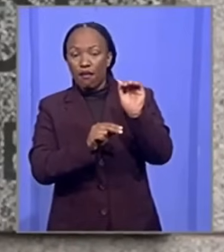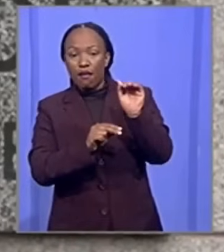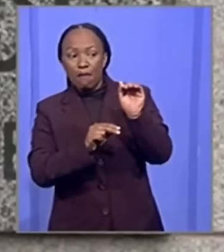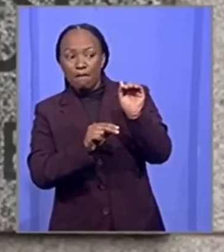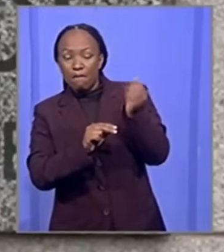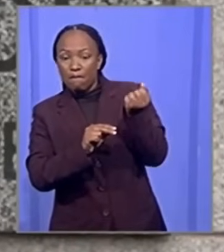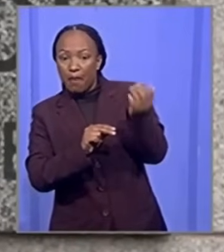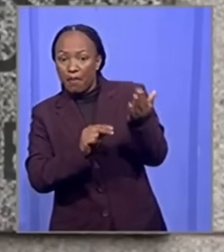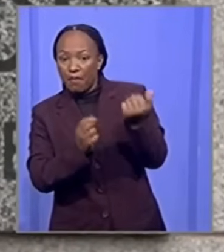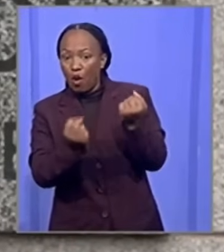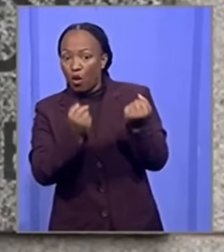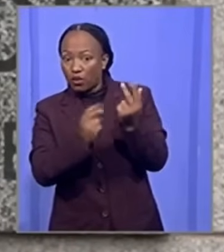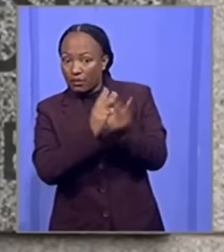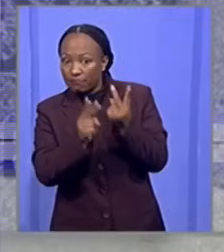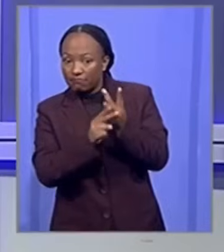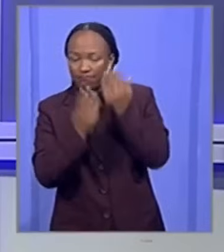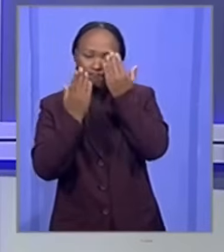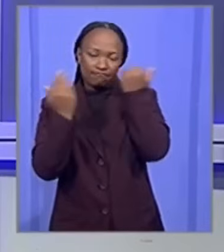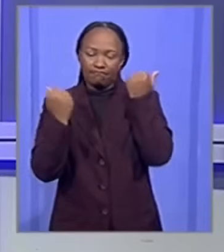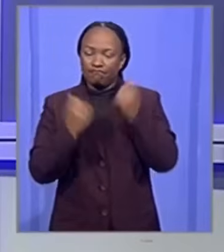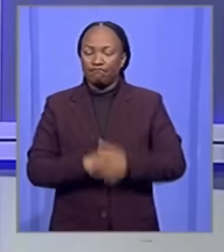la dinyewe.